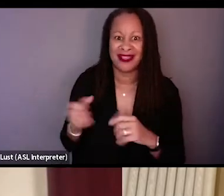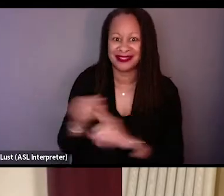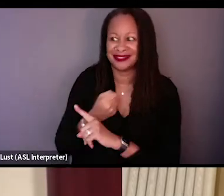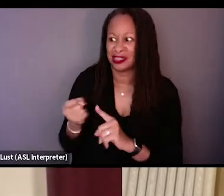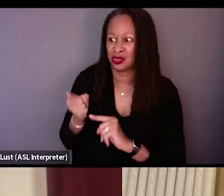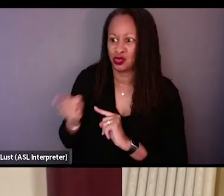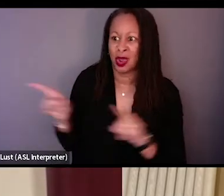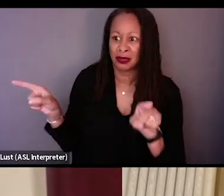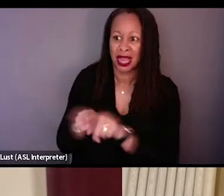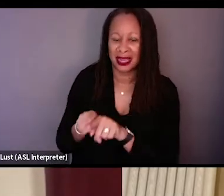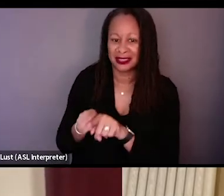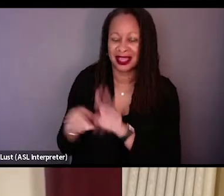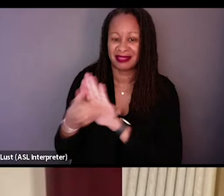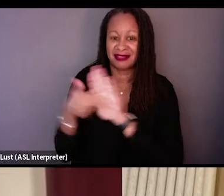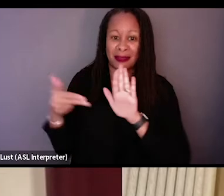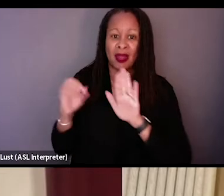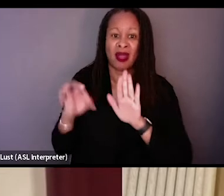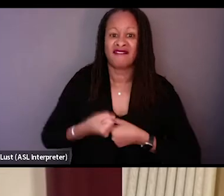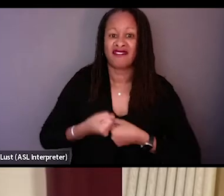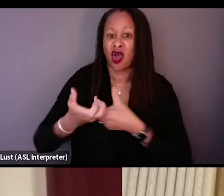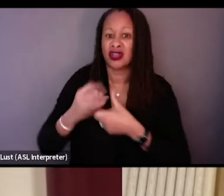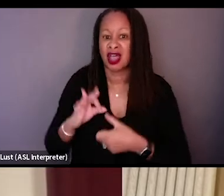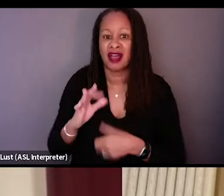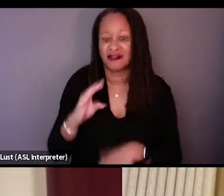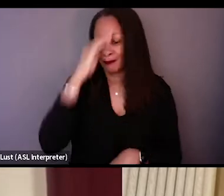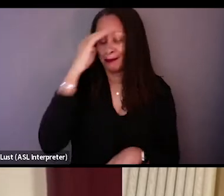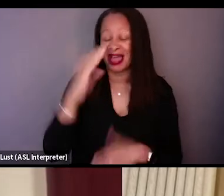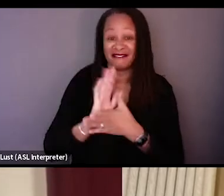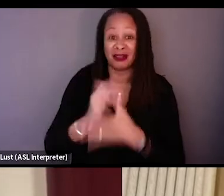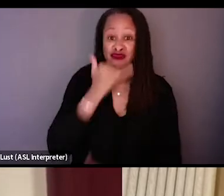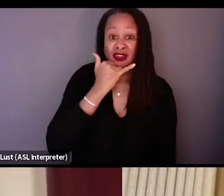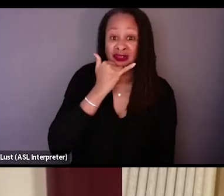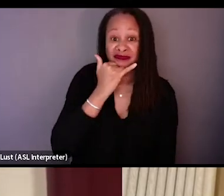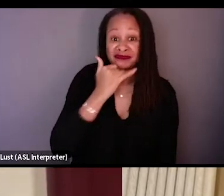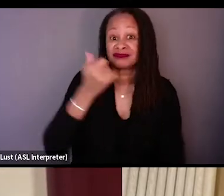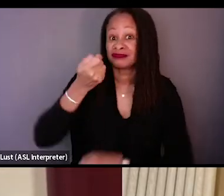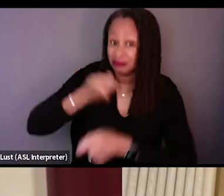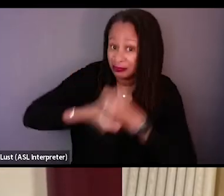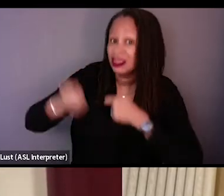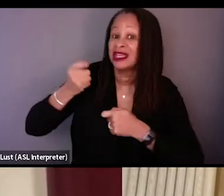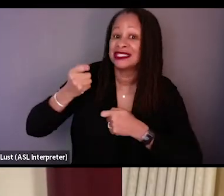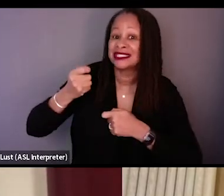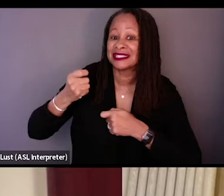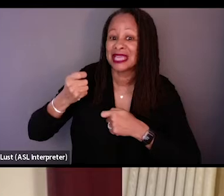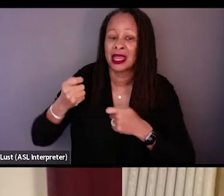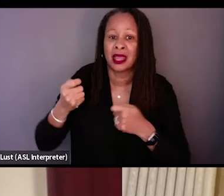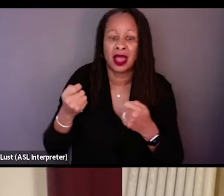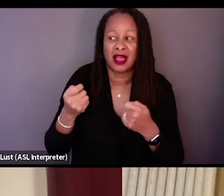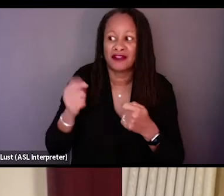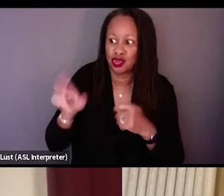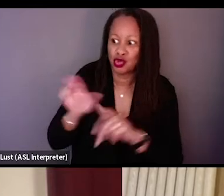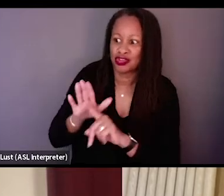being the cause of the state of Black film rather than just being a symptom of that. I mean, he